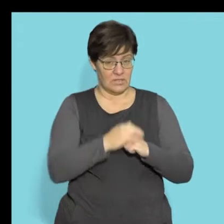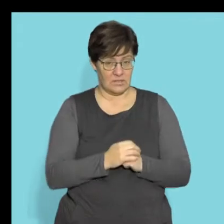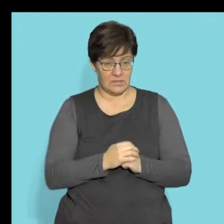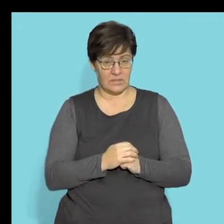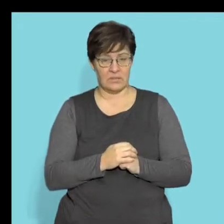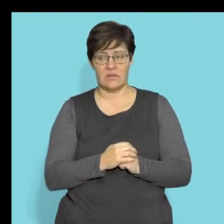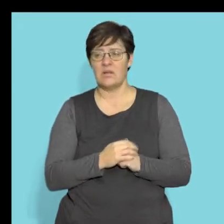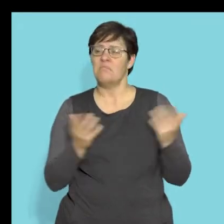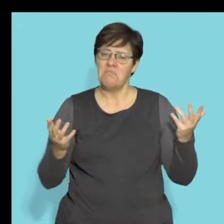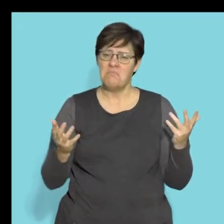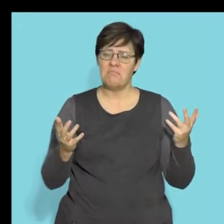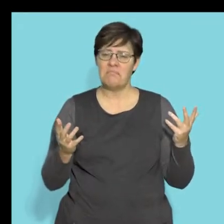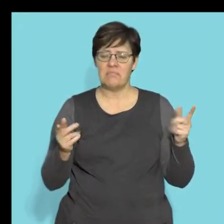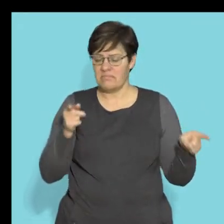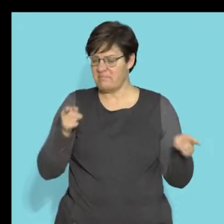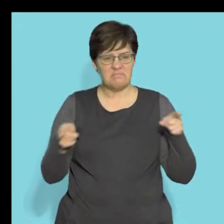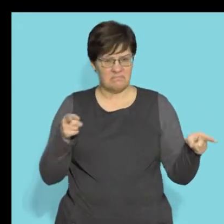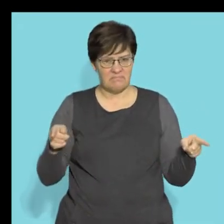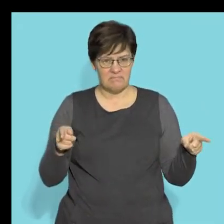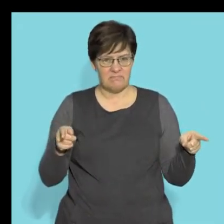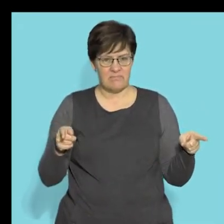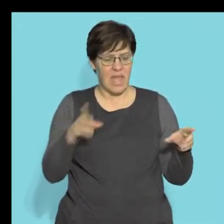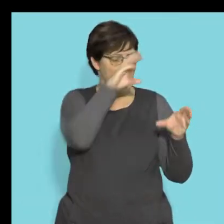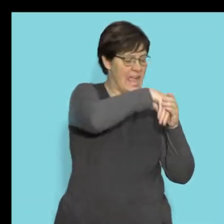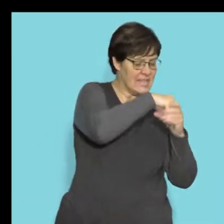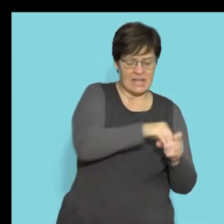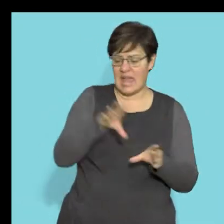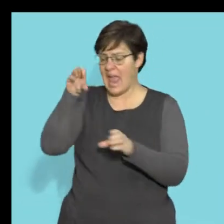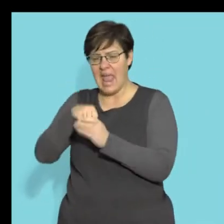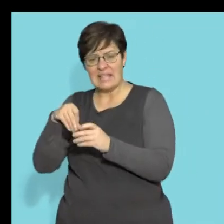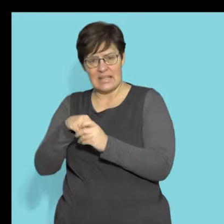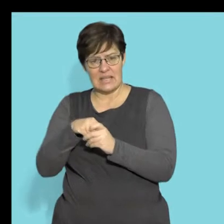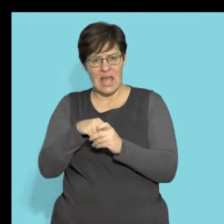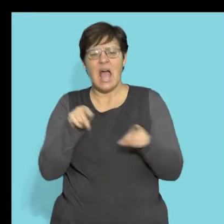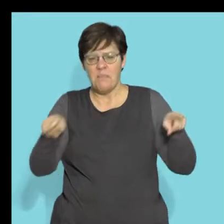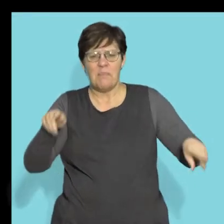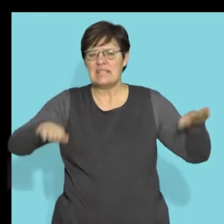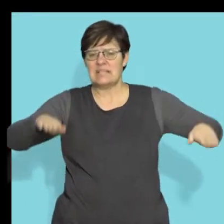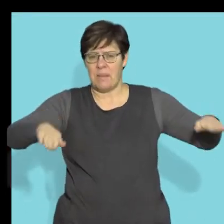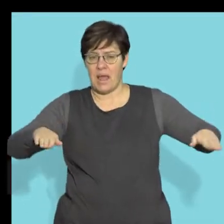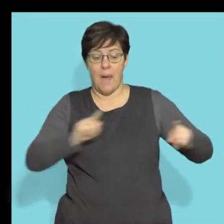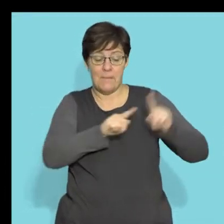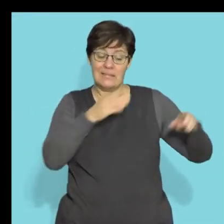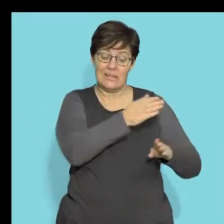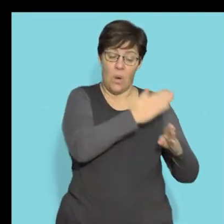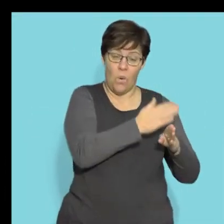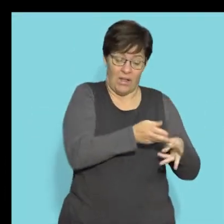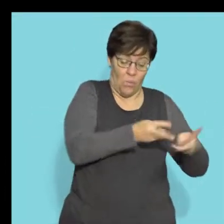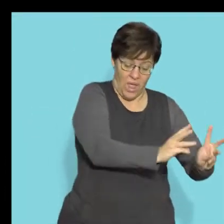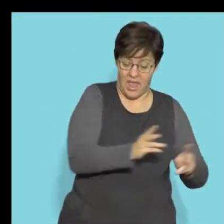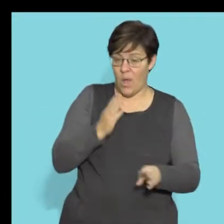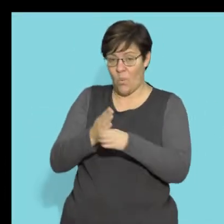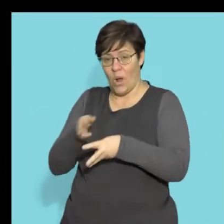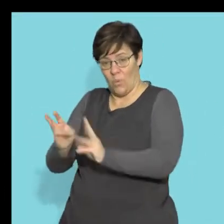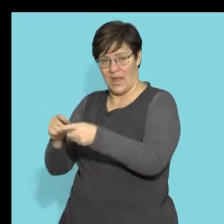machines operate more or less with the same components, but they operate differently. And the crucial